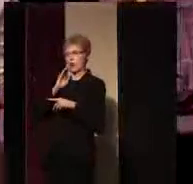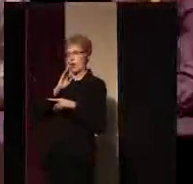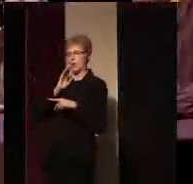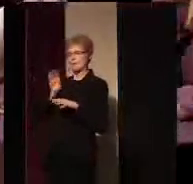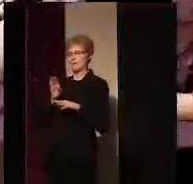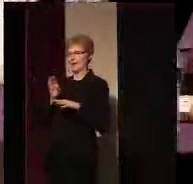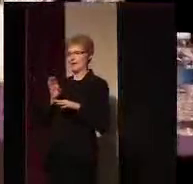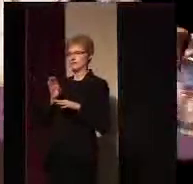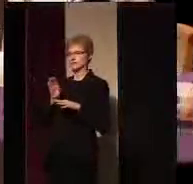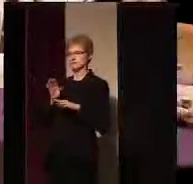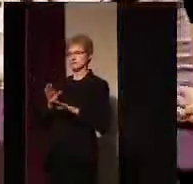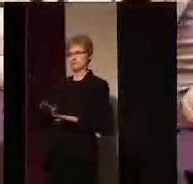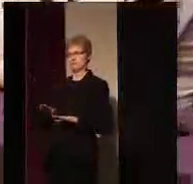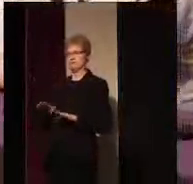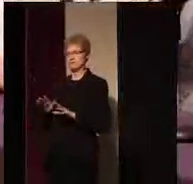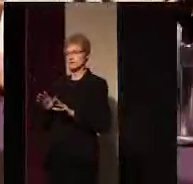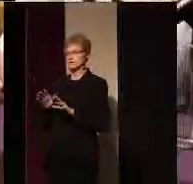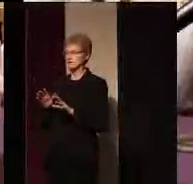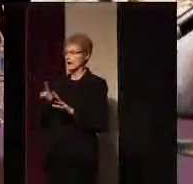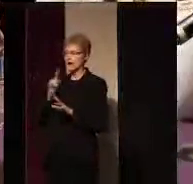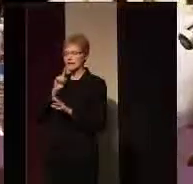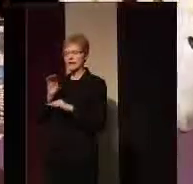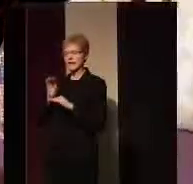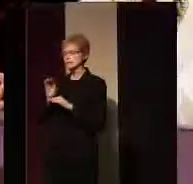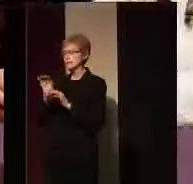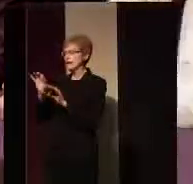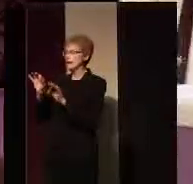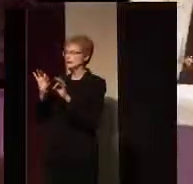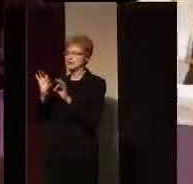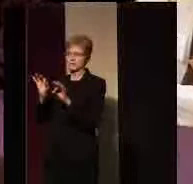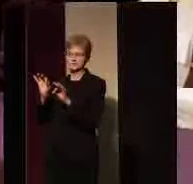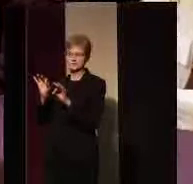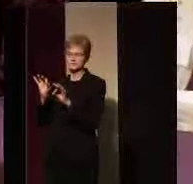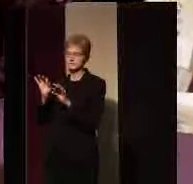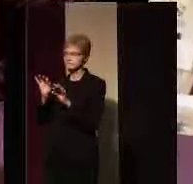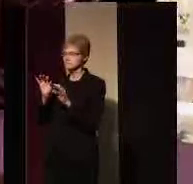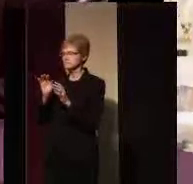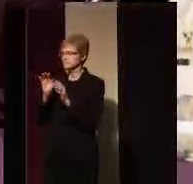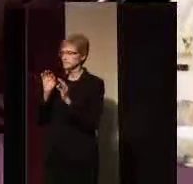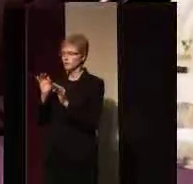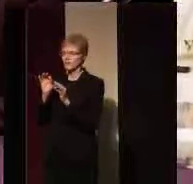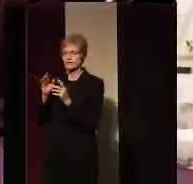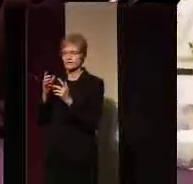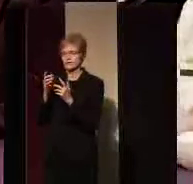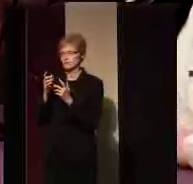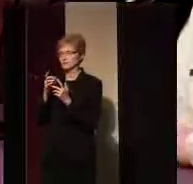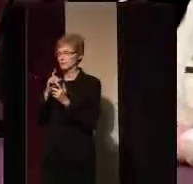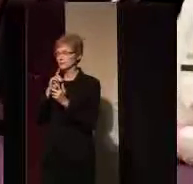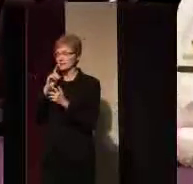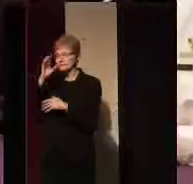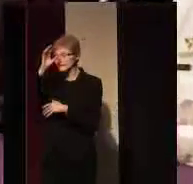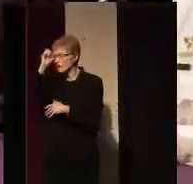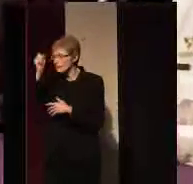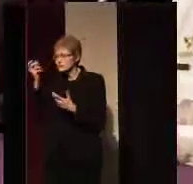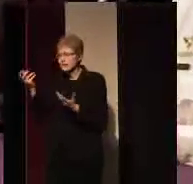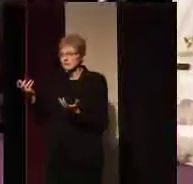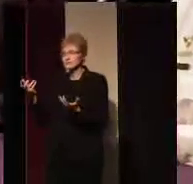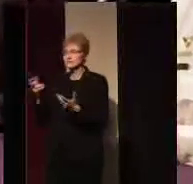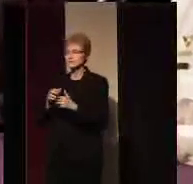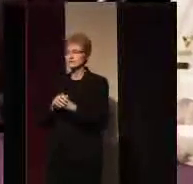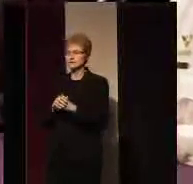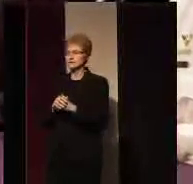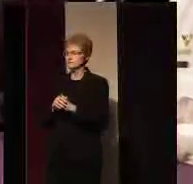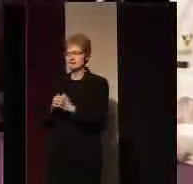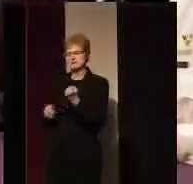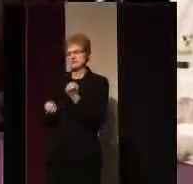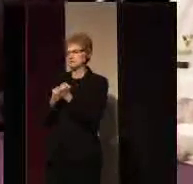I just think overall they're just an excellent idea for that purpose and for all the other common sense reasons that you would think to have them. So I'm